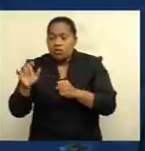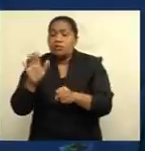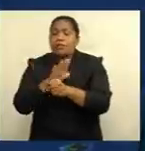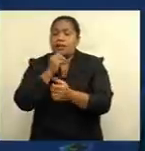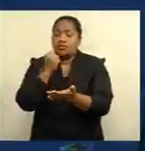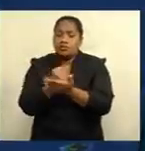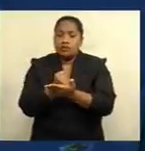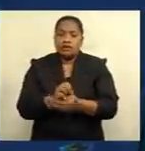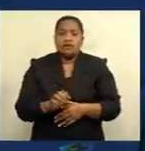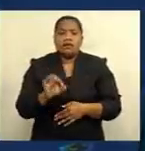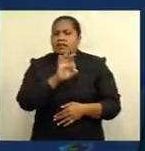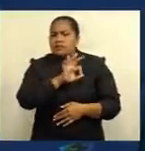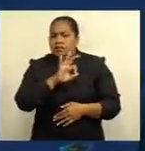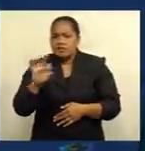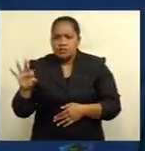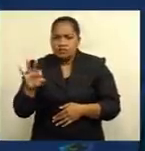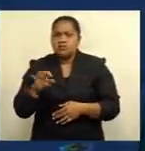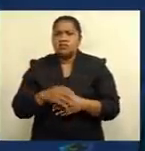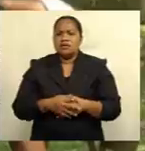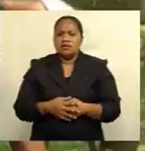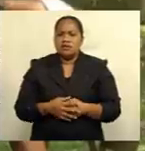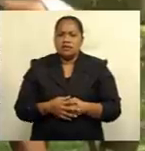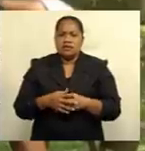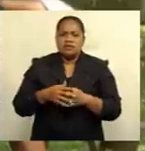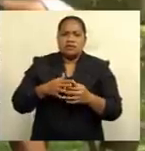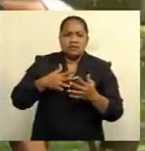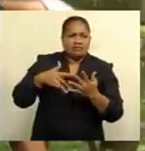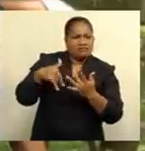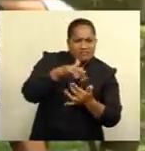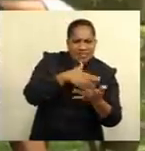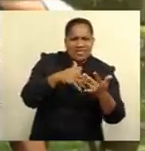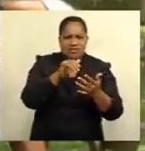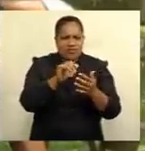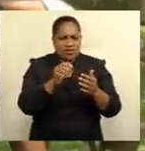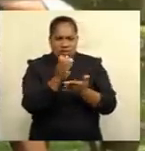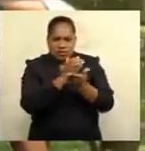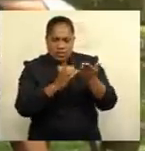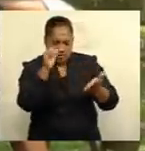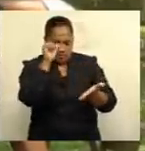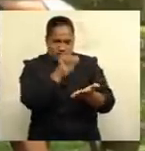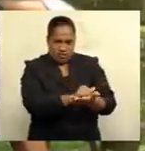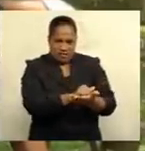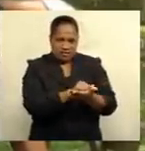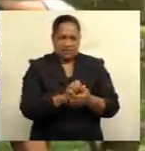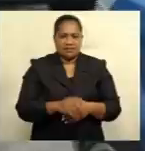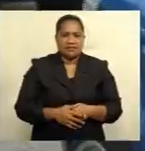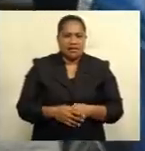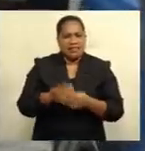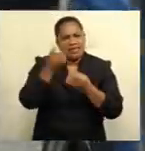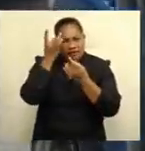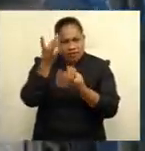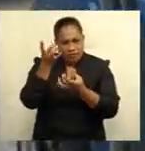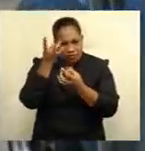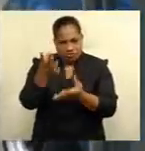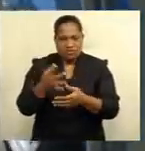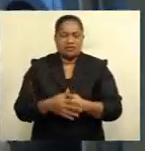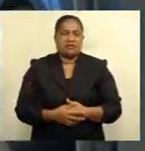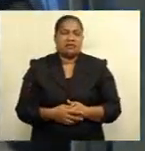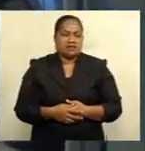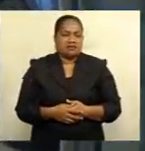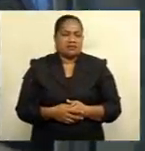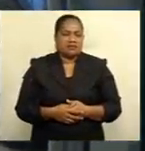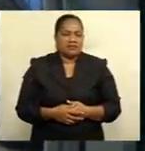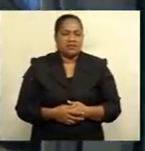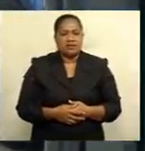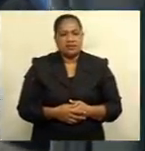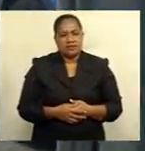to correct and accurate information. There are also concerns over how USP has only credited a handful of senior